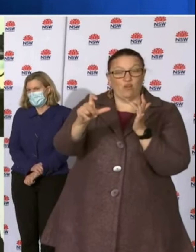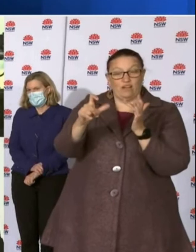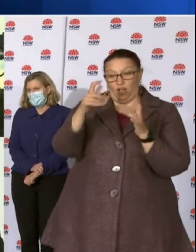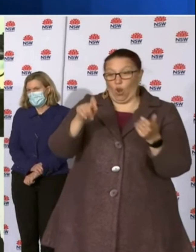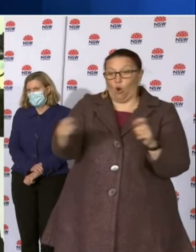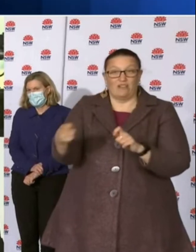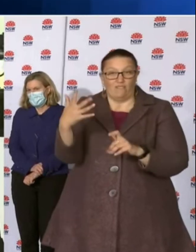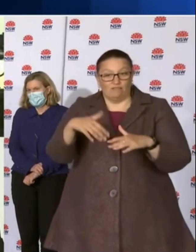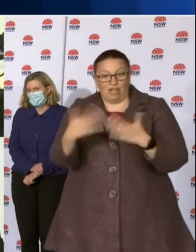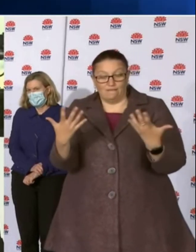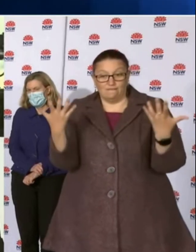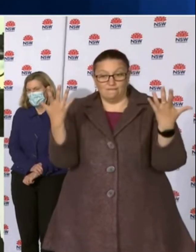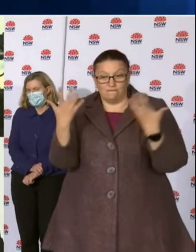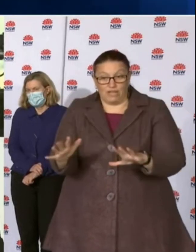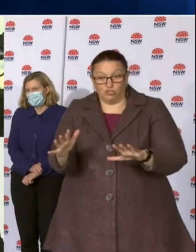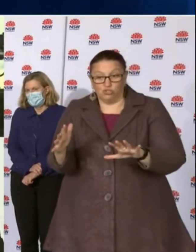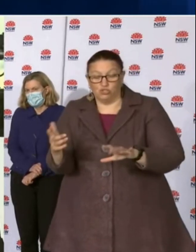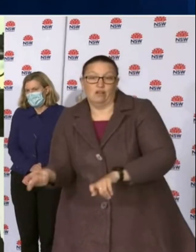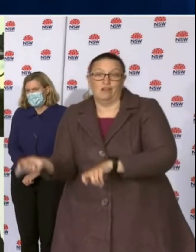the go hard, go early